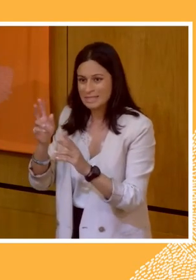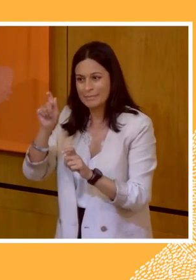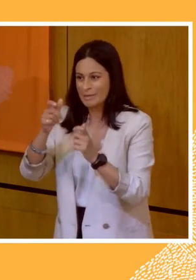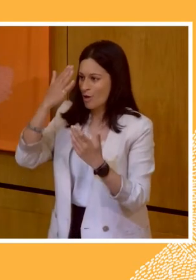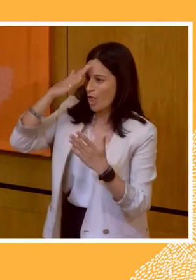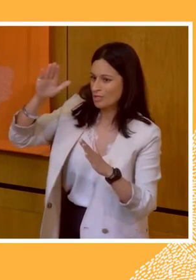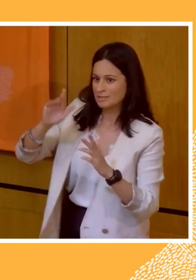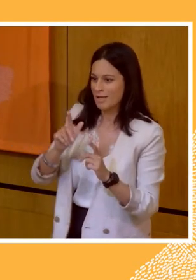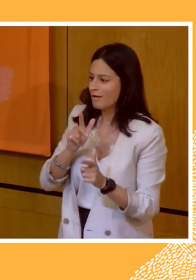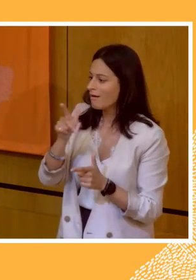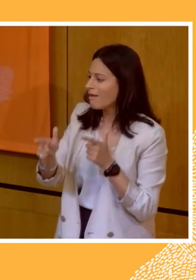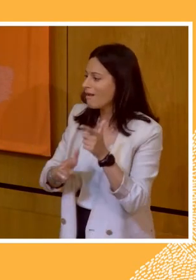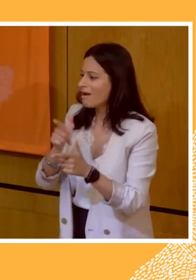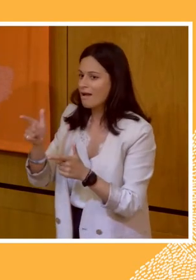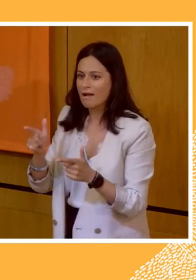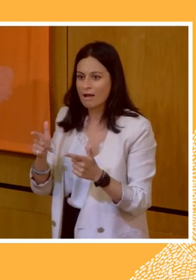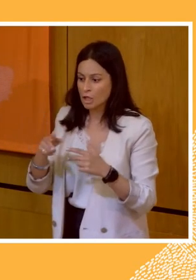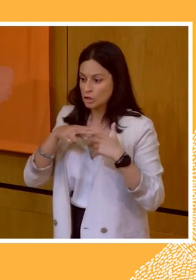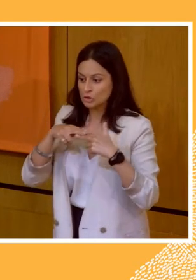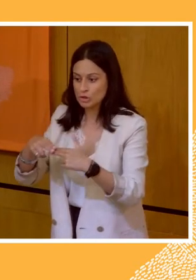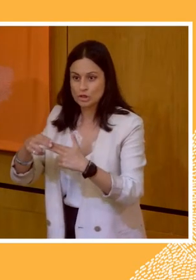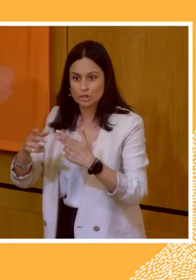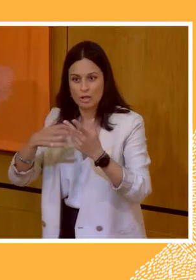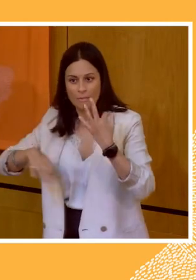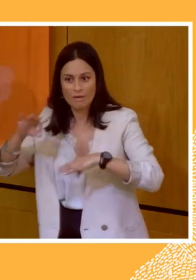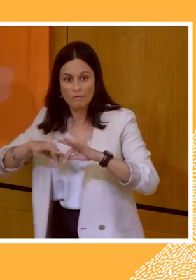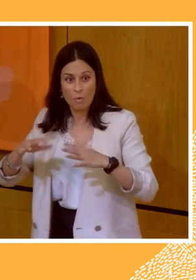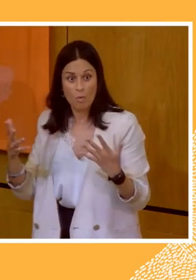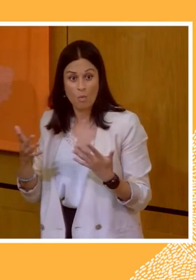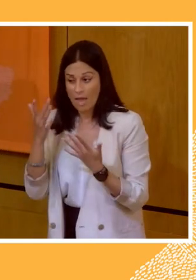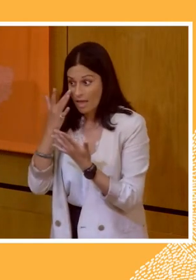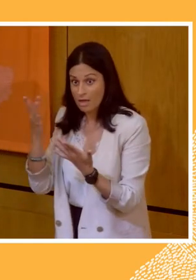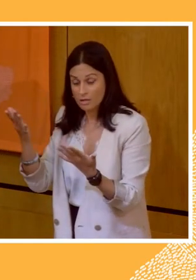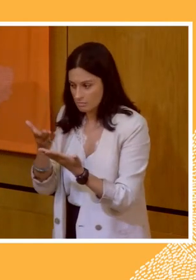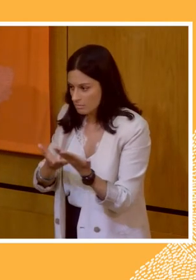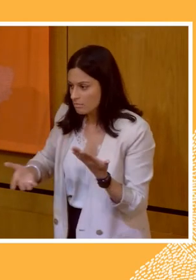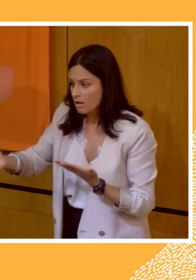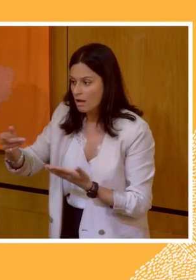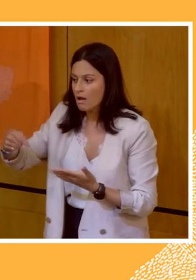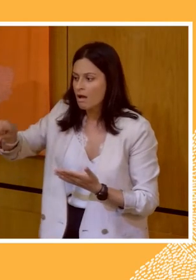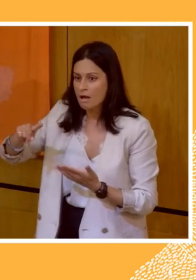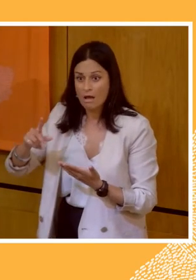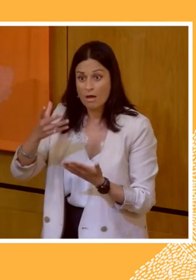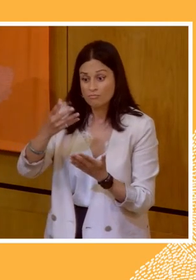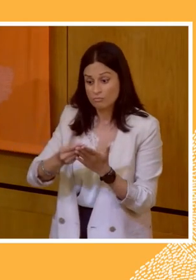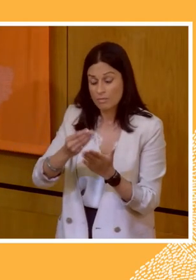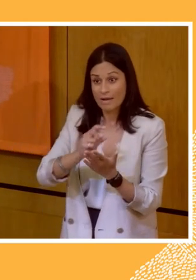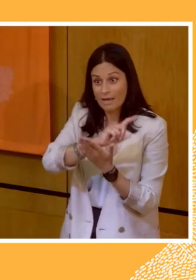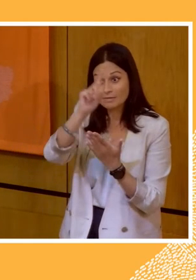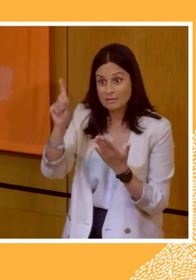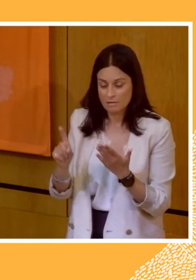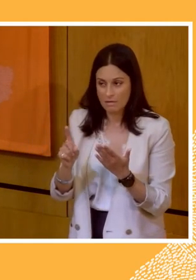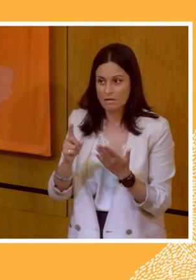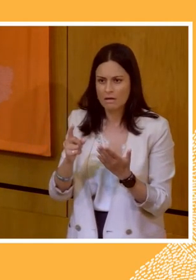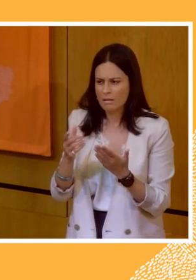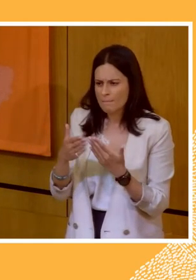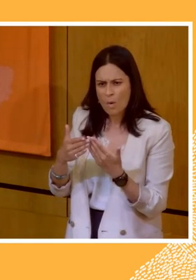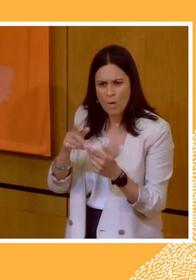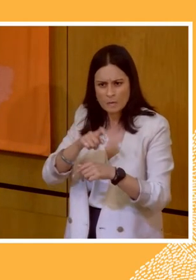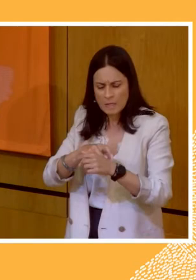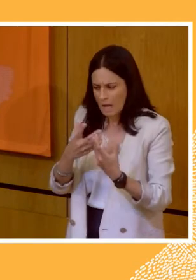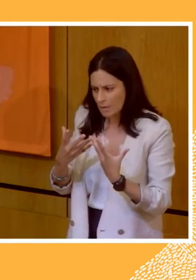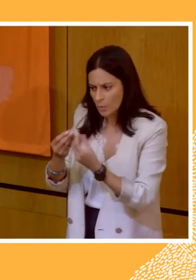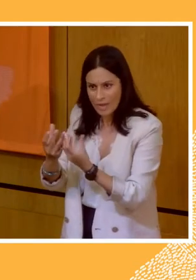the area where they were traditionally performed for the tourists. And this recording, though, we did later when we'd spent more time